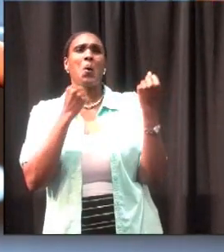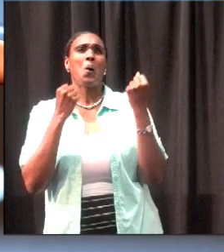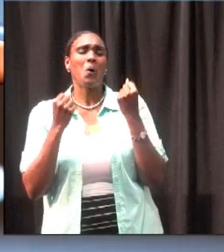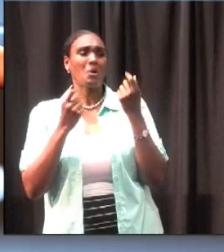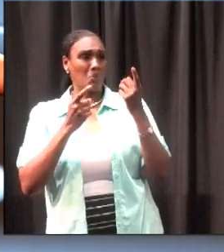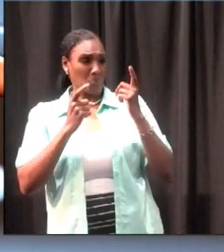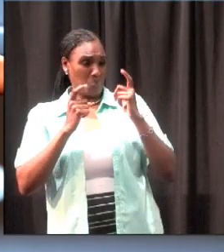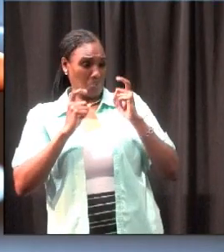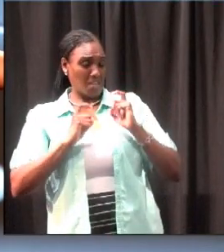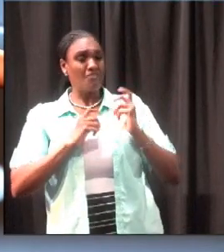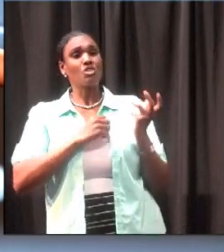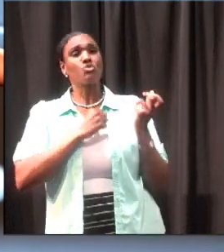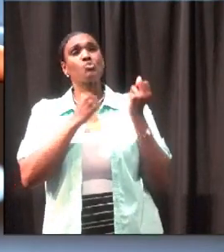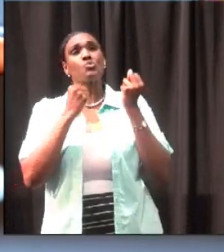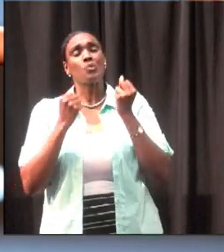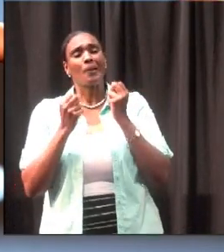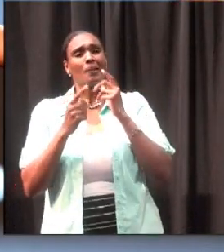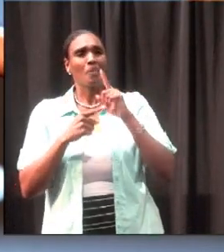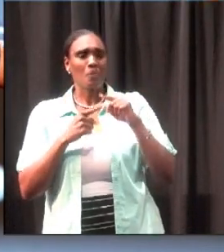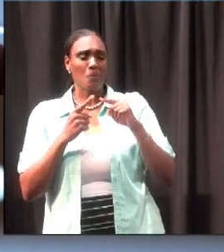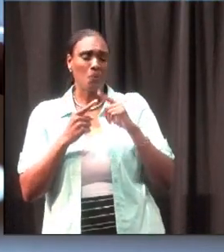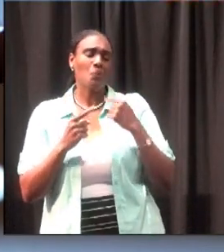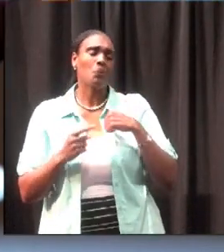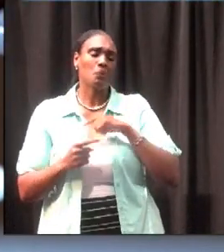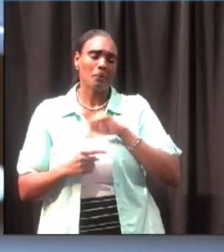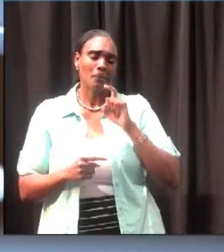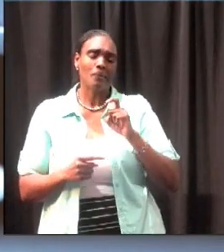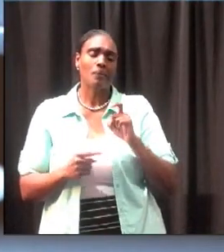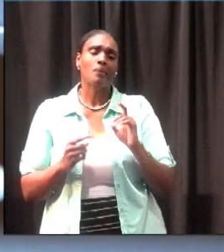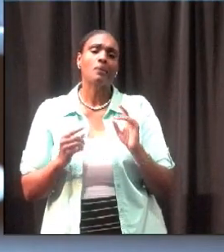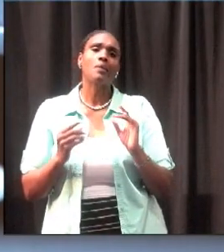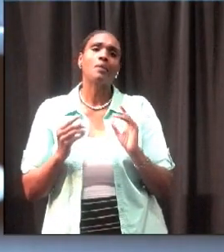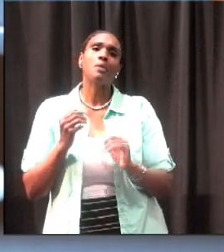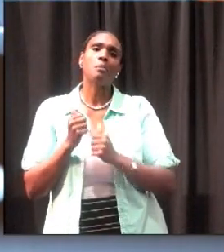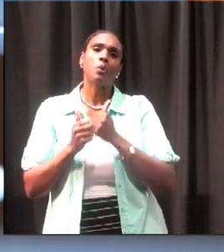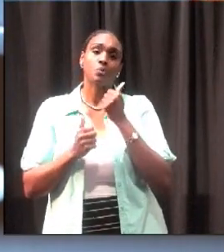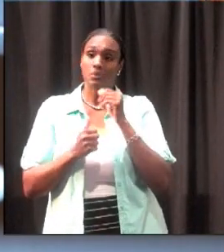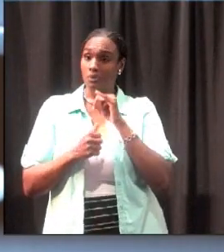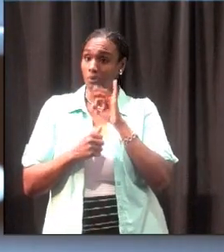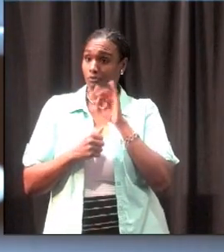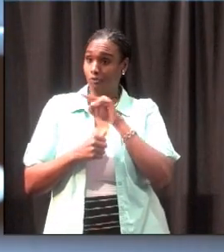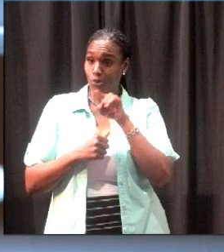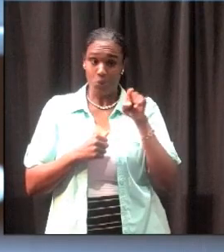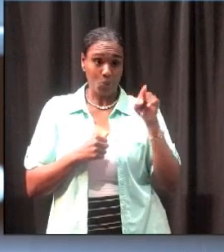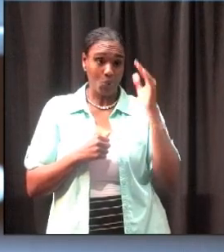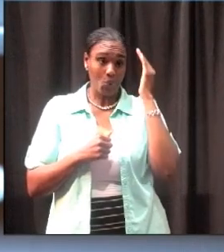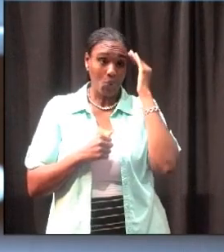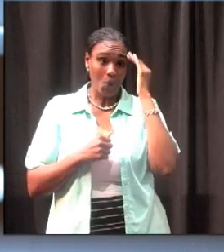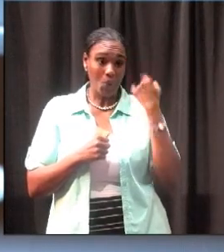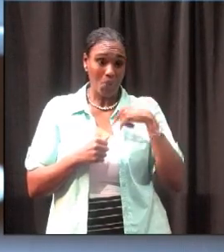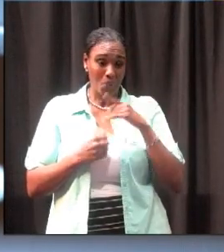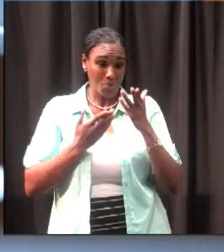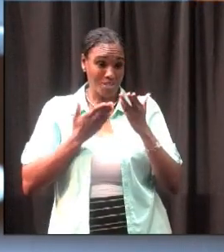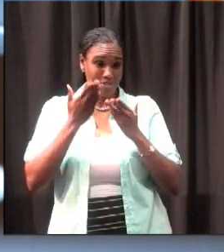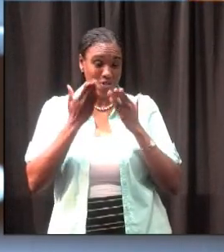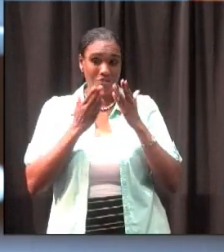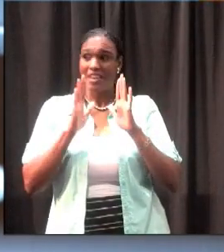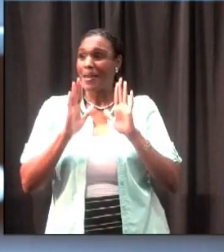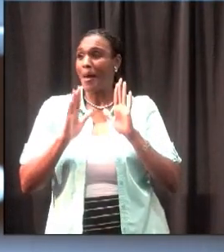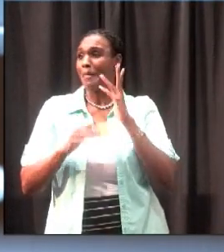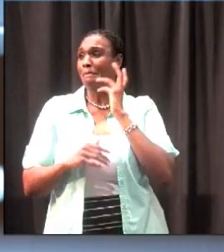us strength when we need it the most. Hallelujah. If you know that we serve an amazing God, can we just lift